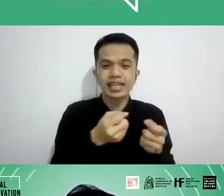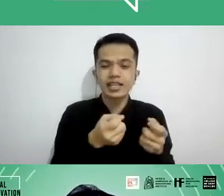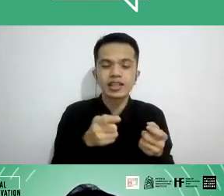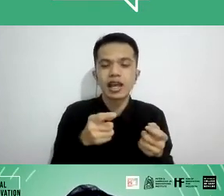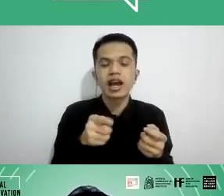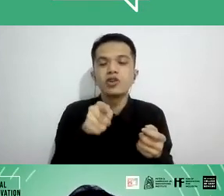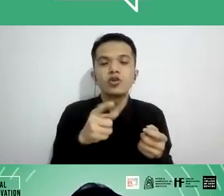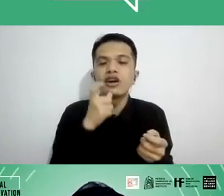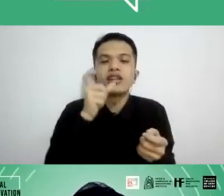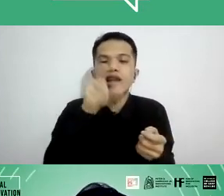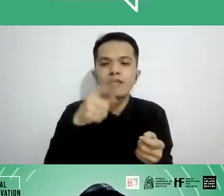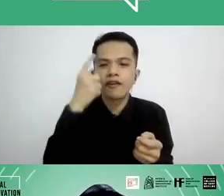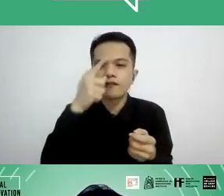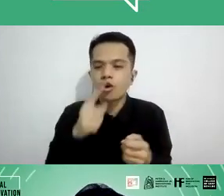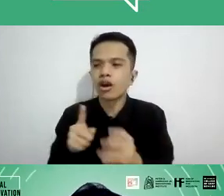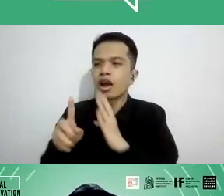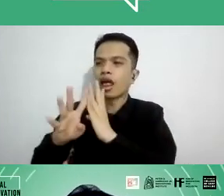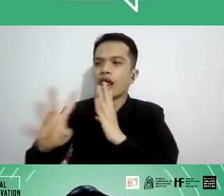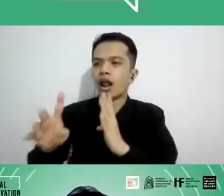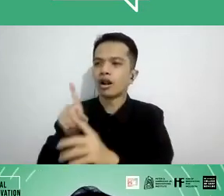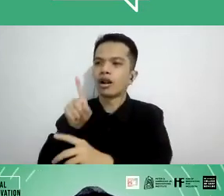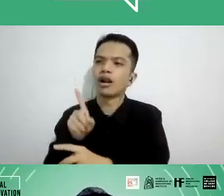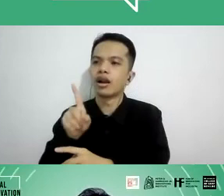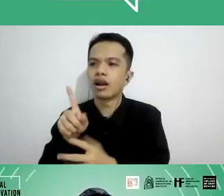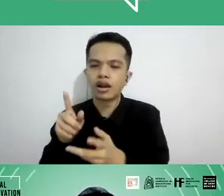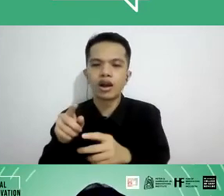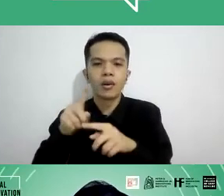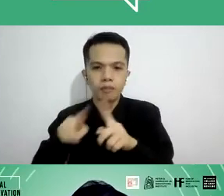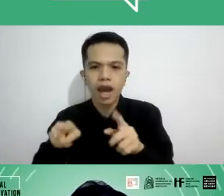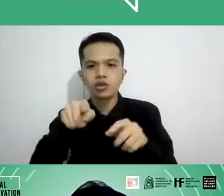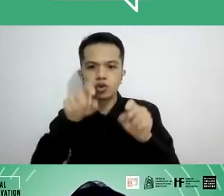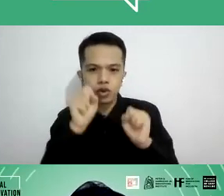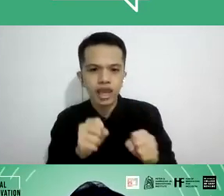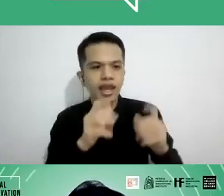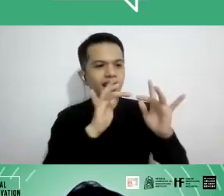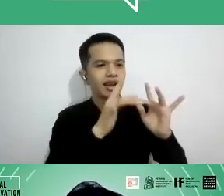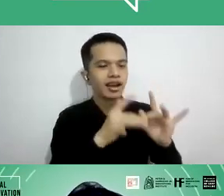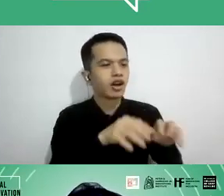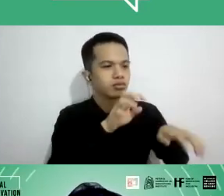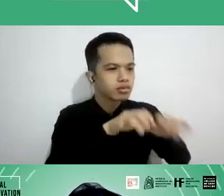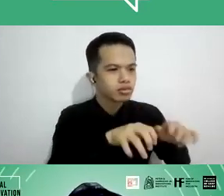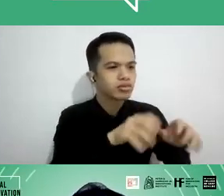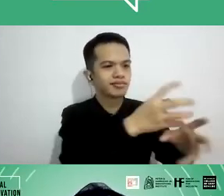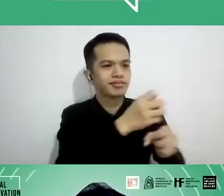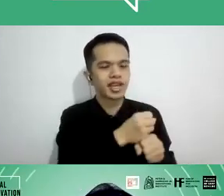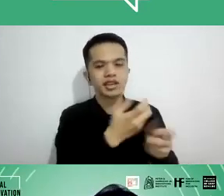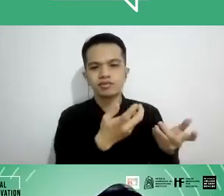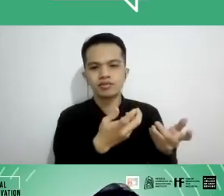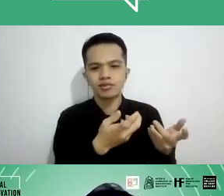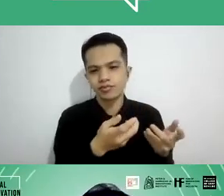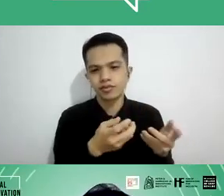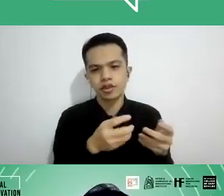anymore need to rely on a physical system, but you can rely on a cyber physical space, such as